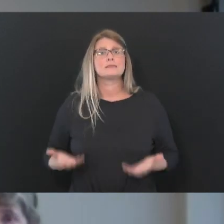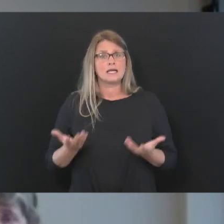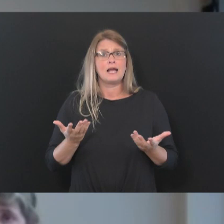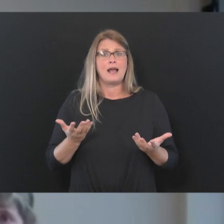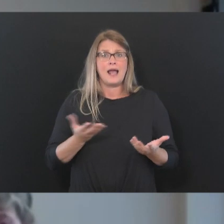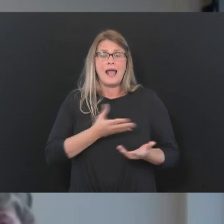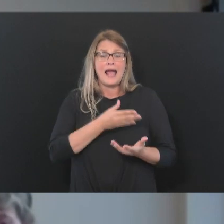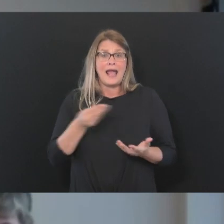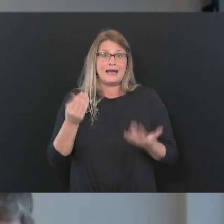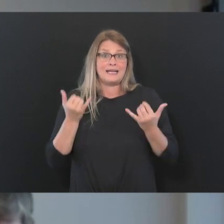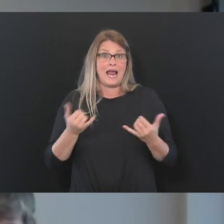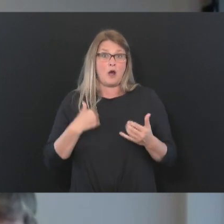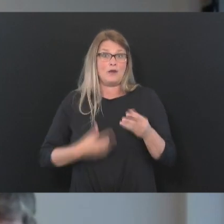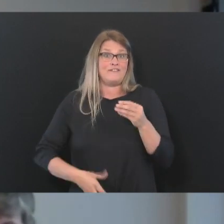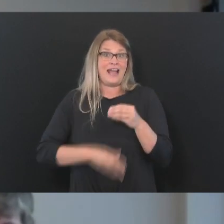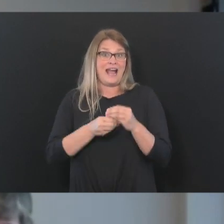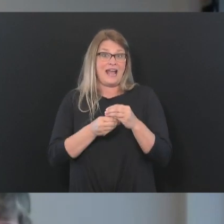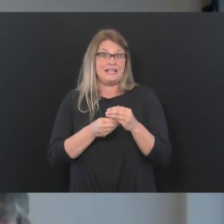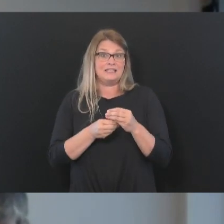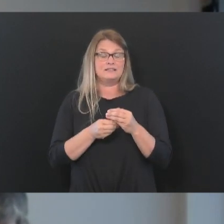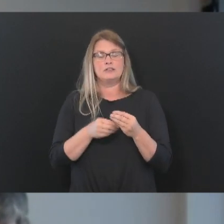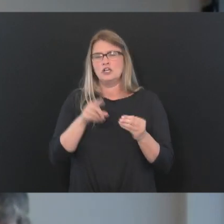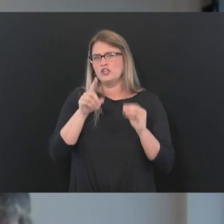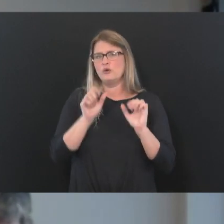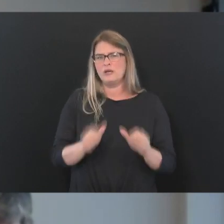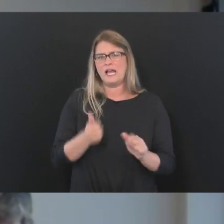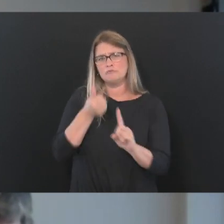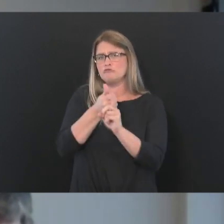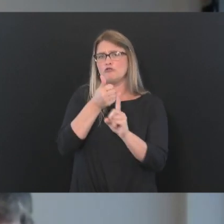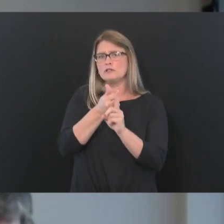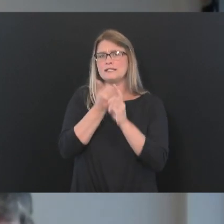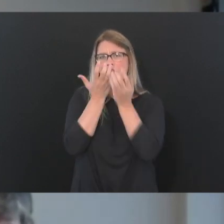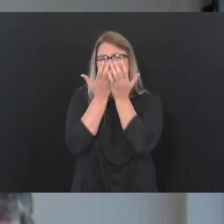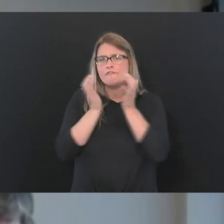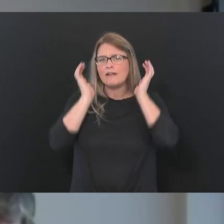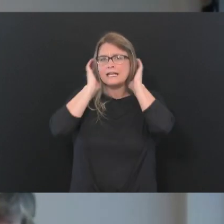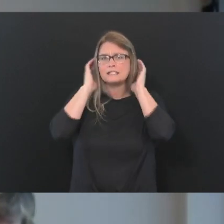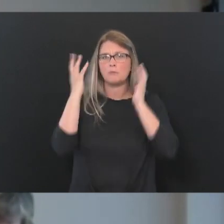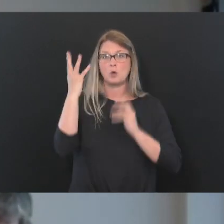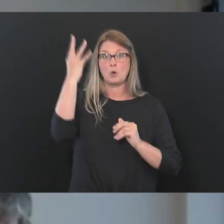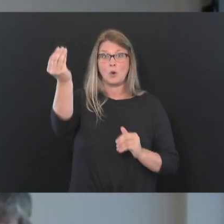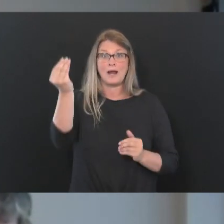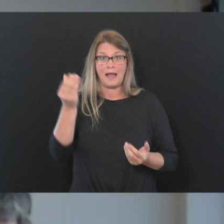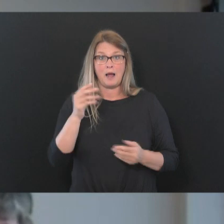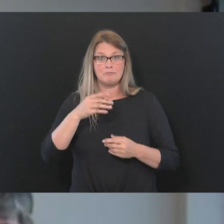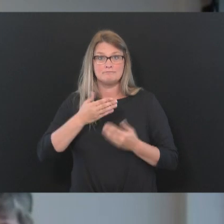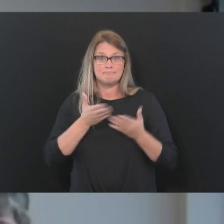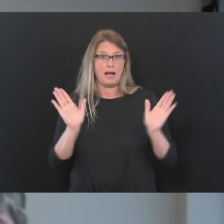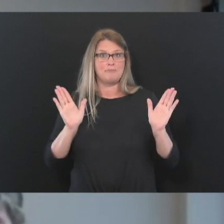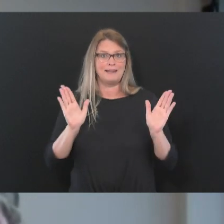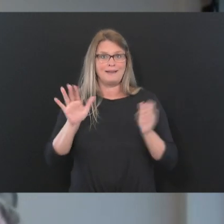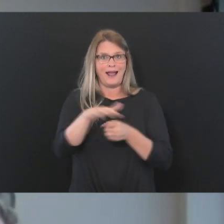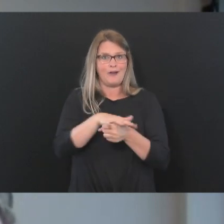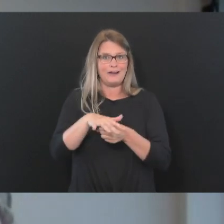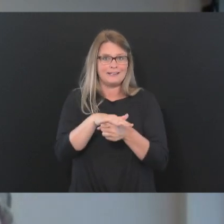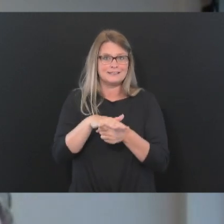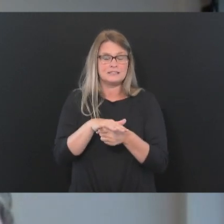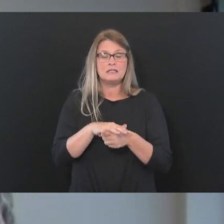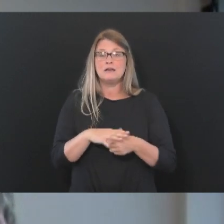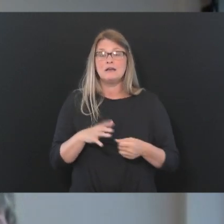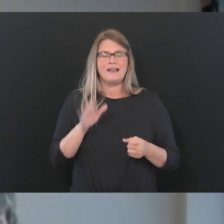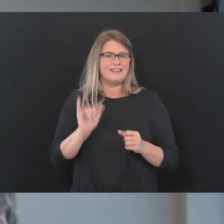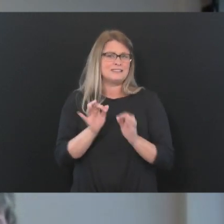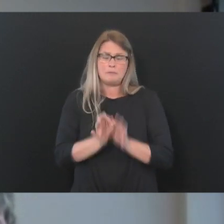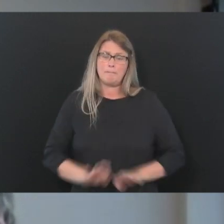added the use of cloth face coverings in many settings. So I think that is just important that we keep doing that. We can give